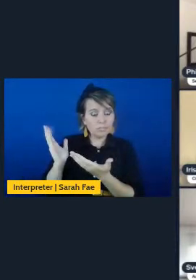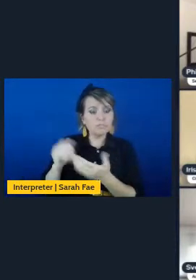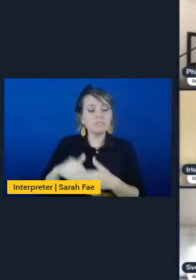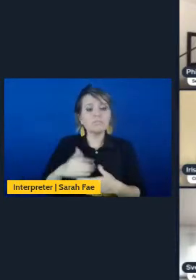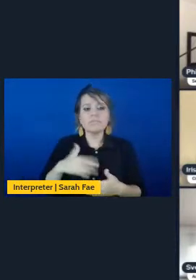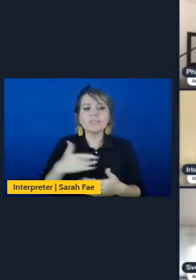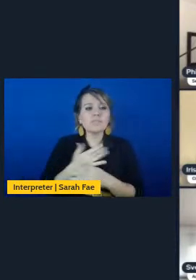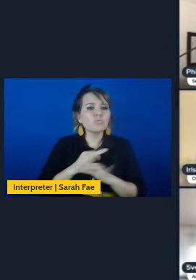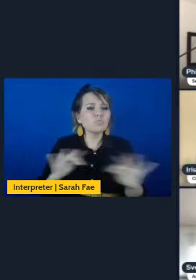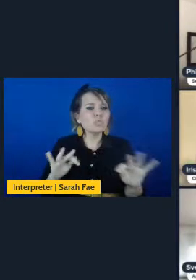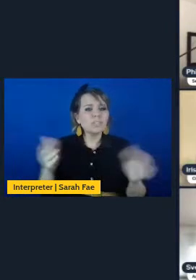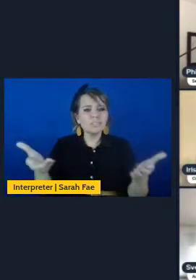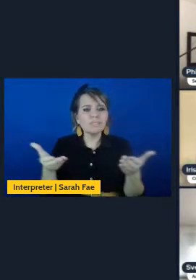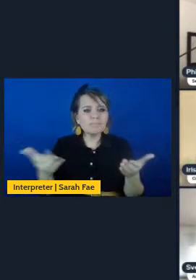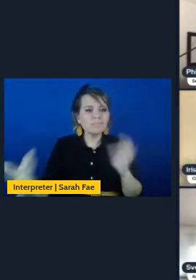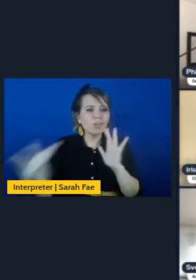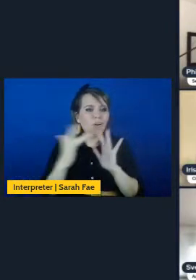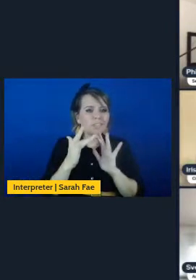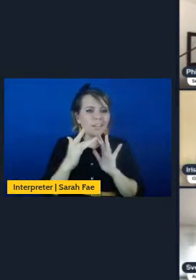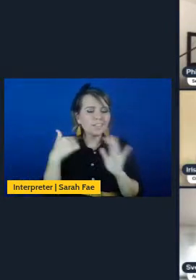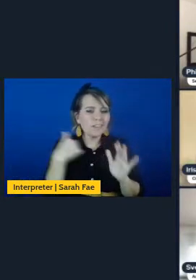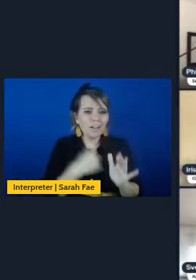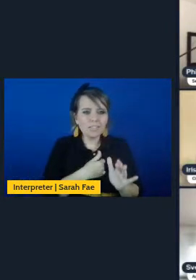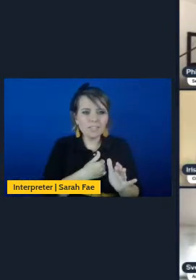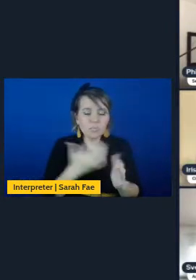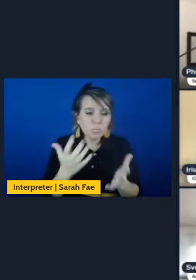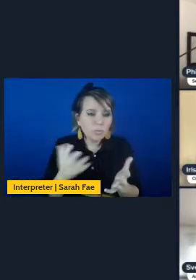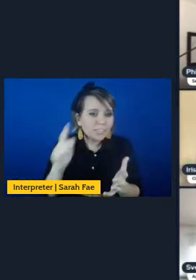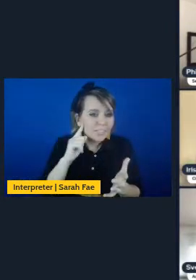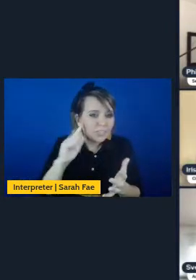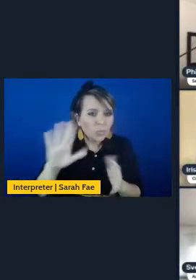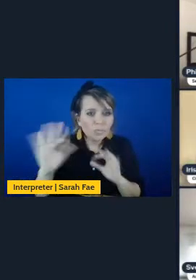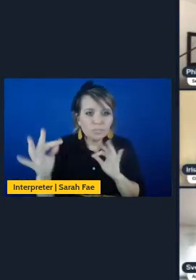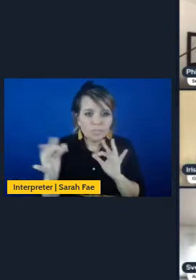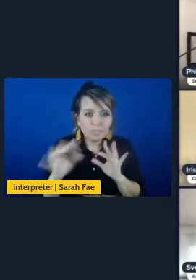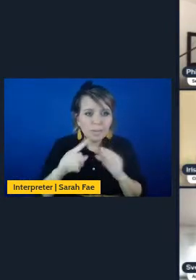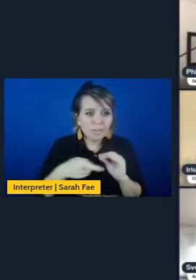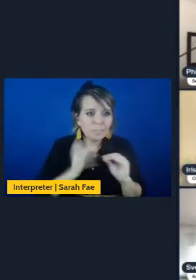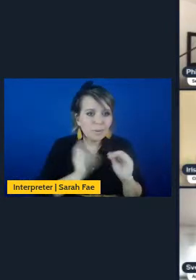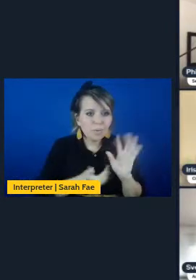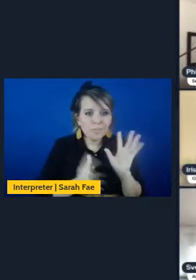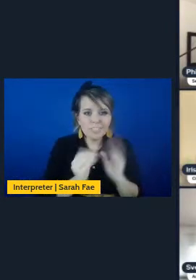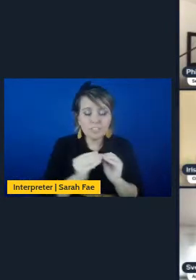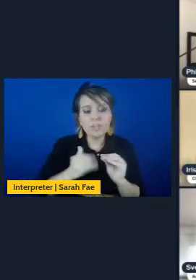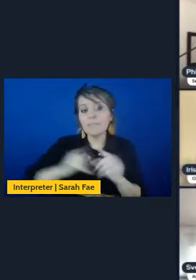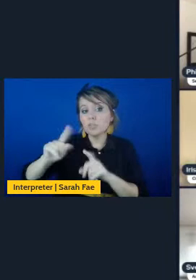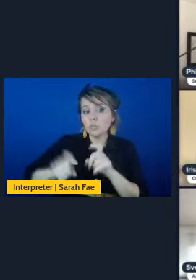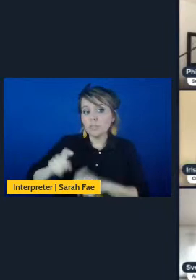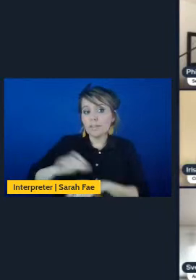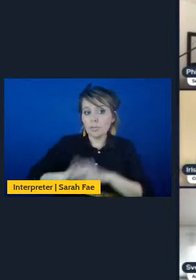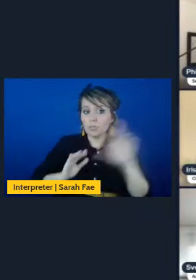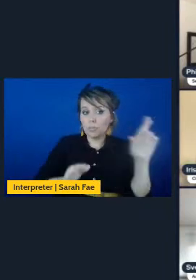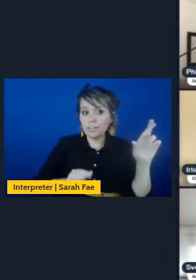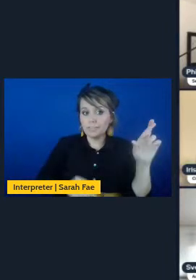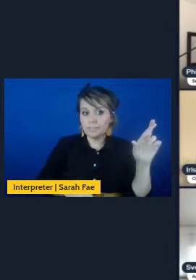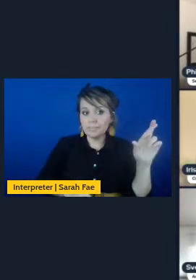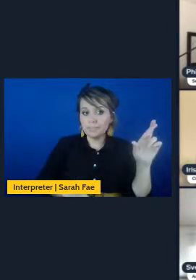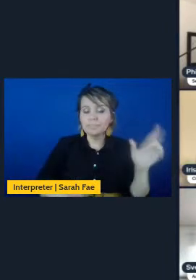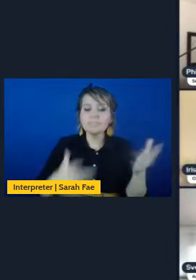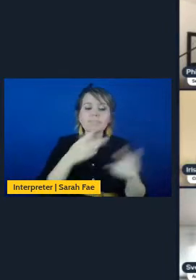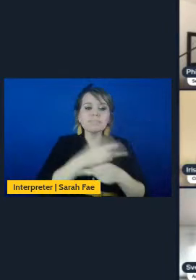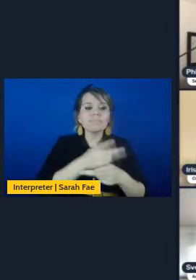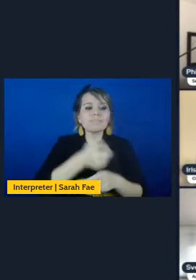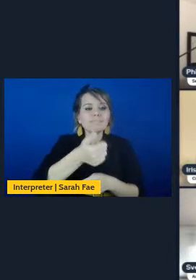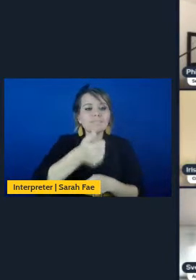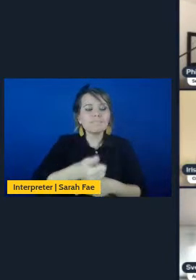reach out. And we're looking forward to hearing your feedback on the session with this pulse survey on the right. Take care and